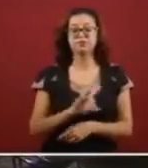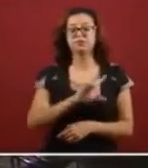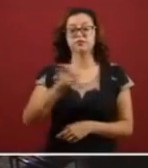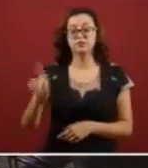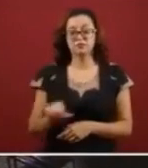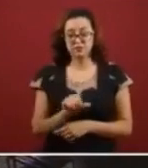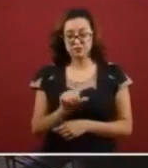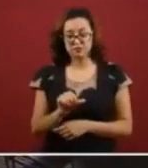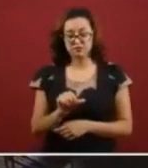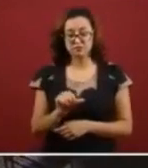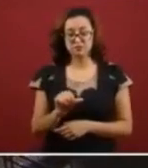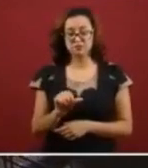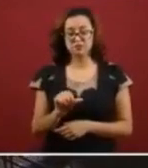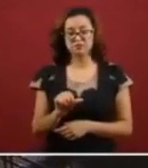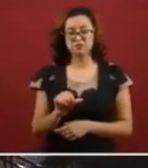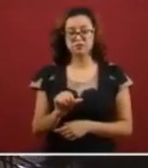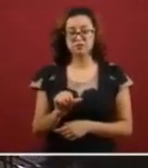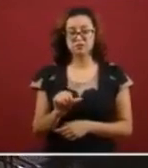And then we'll ask